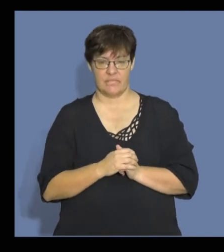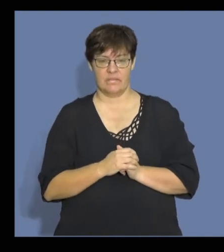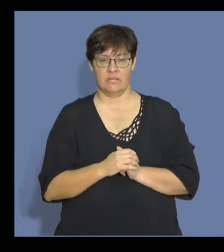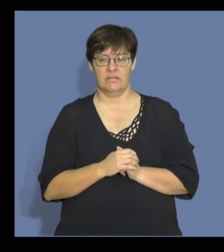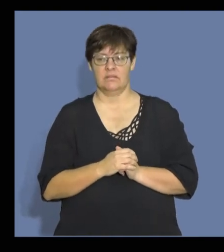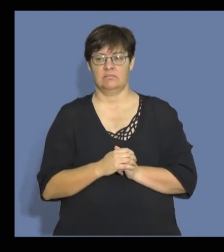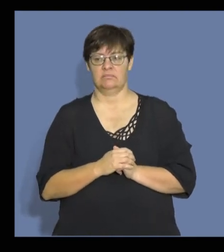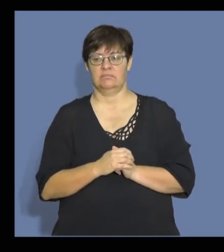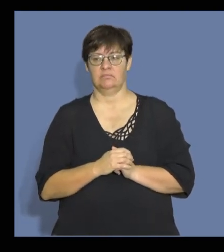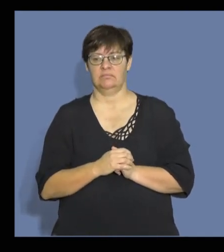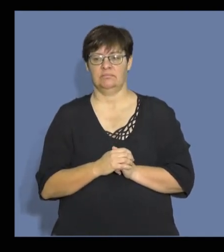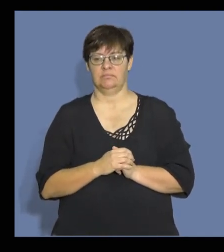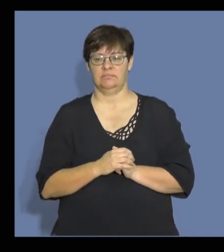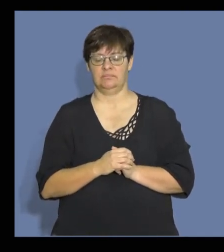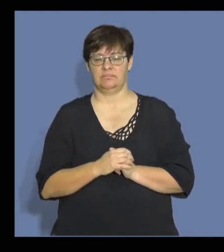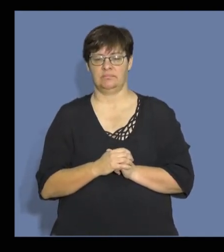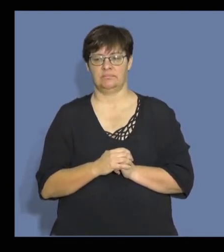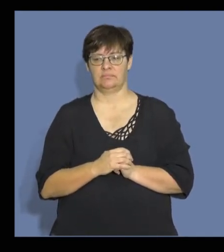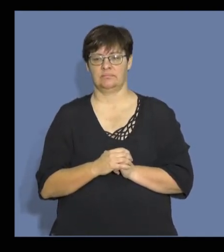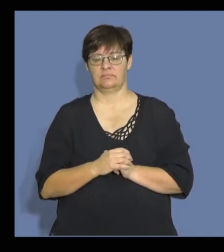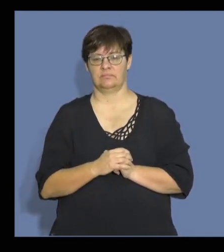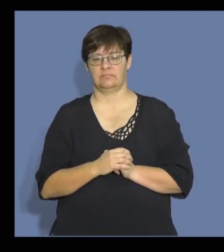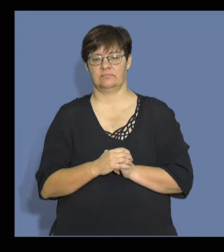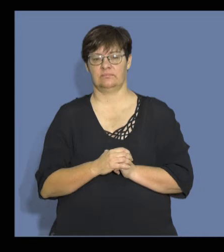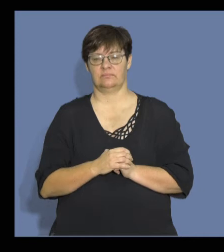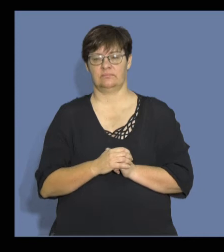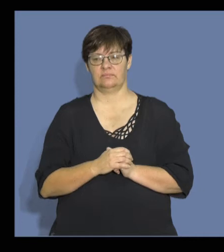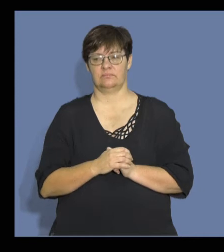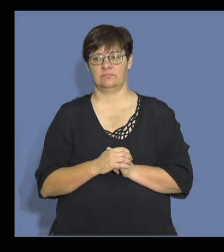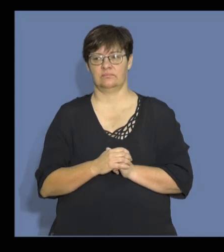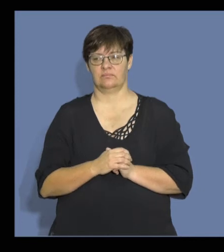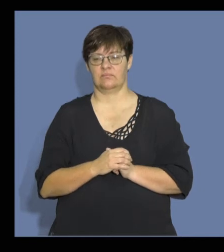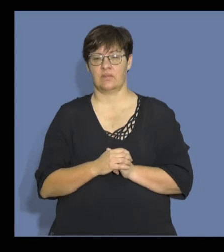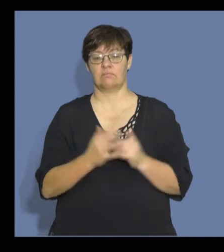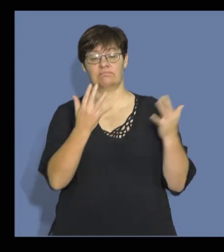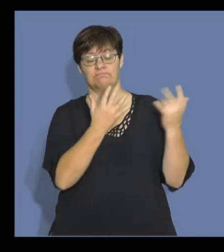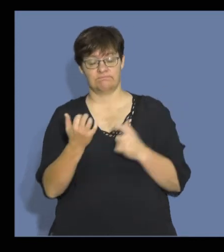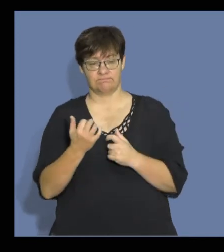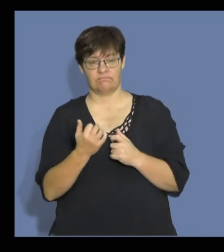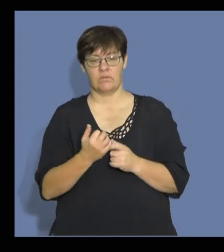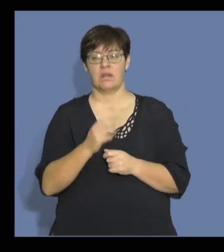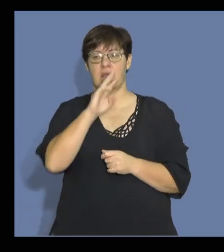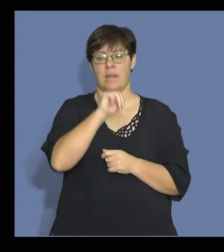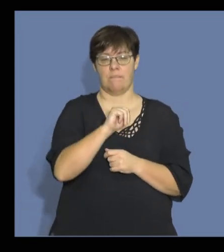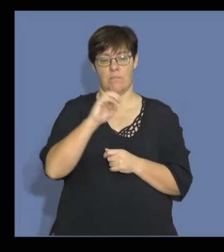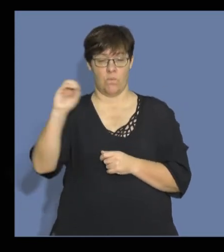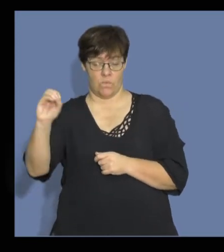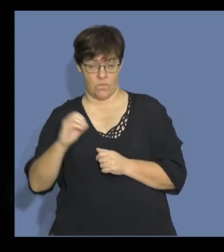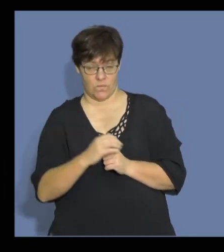of 5. And similarly, I can work out the distance of